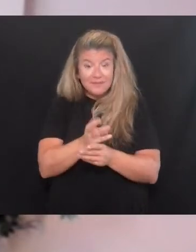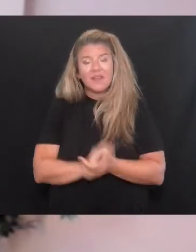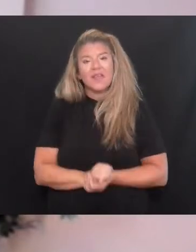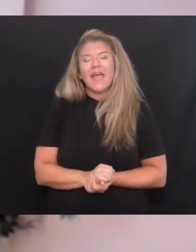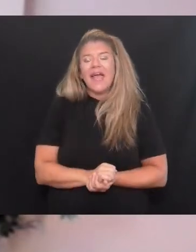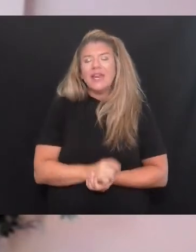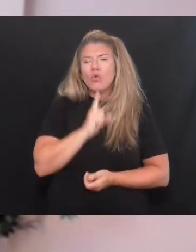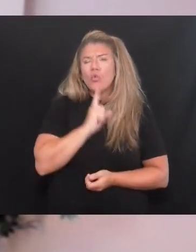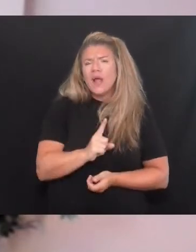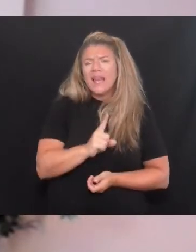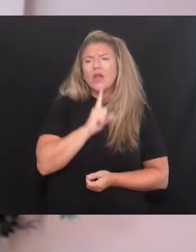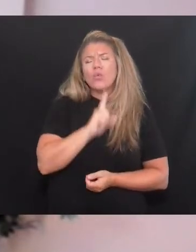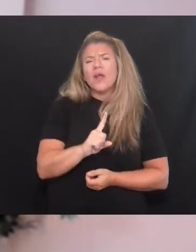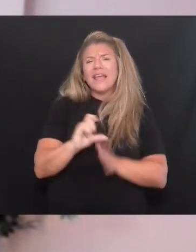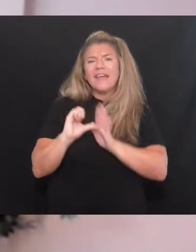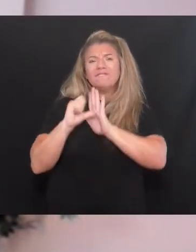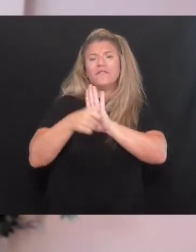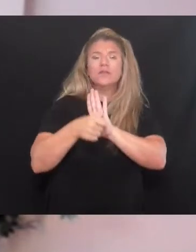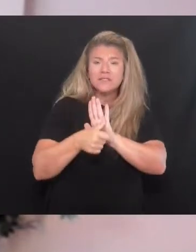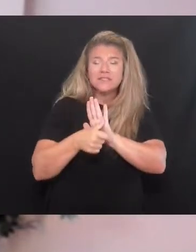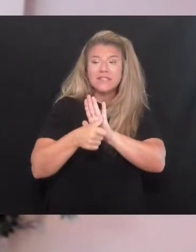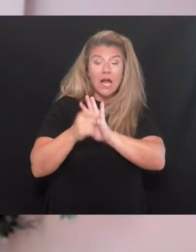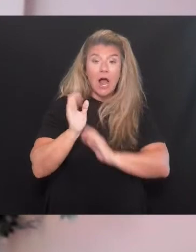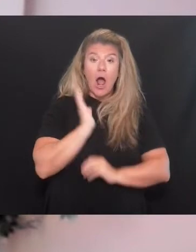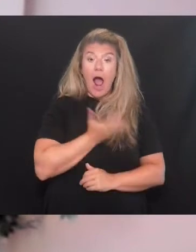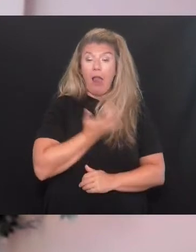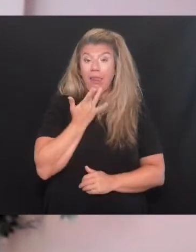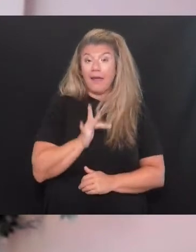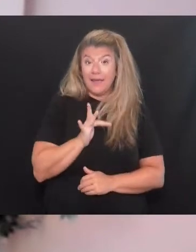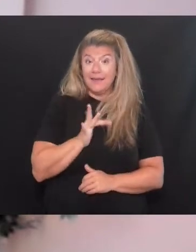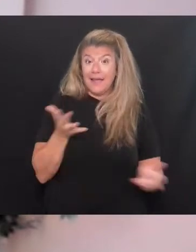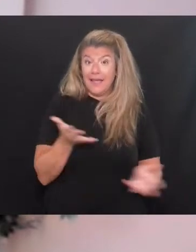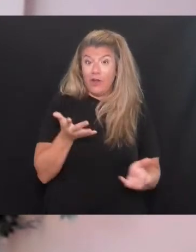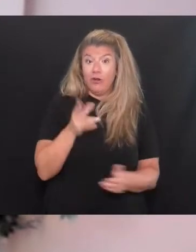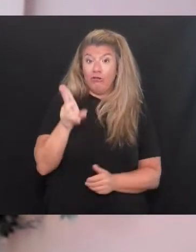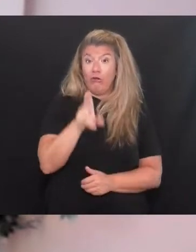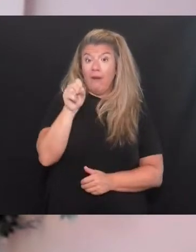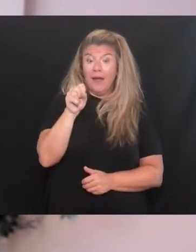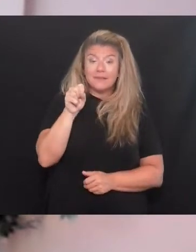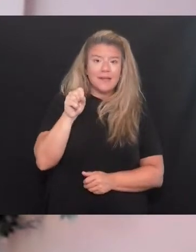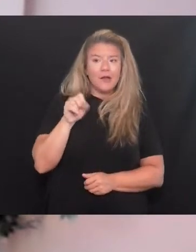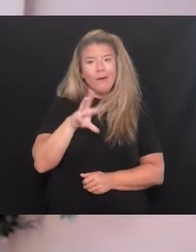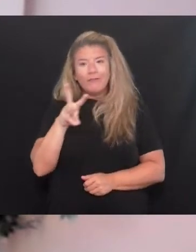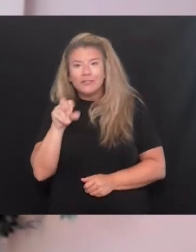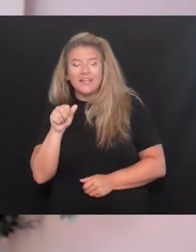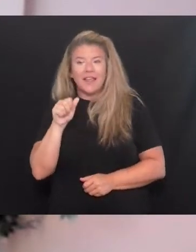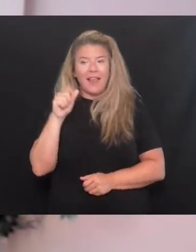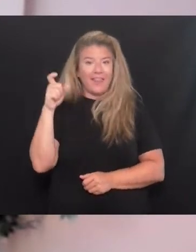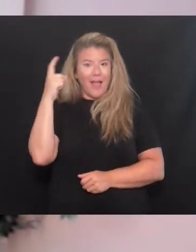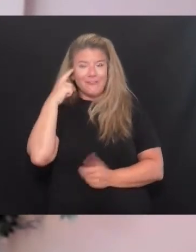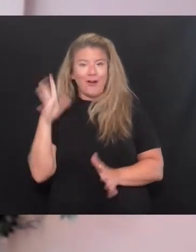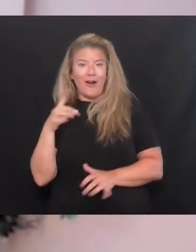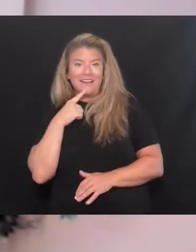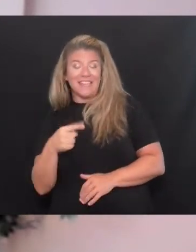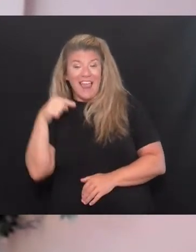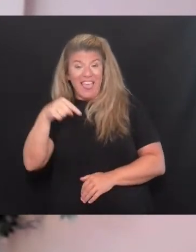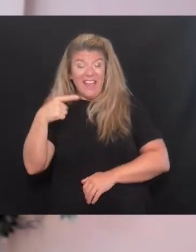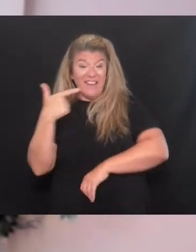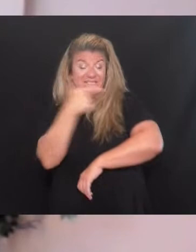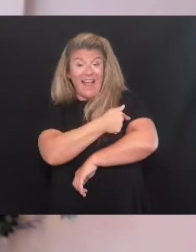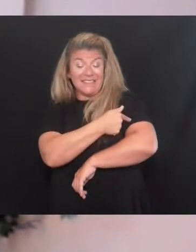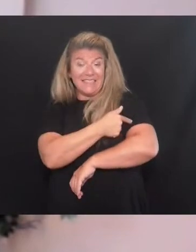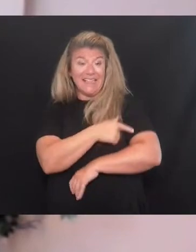really does reinforce how lucky we are here in the US and in West Virginia. As the governor said, these vaccines